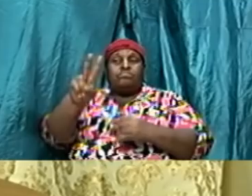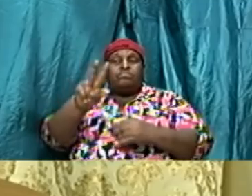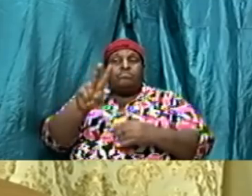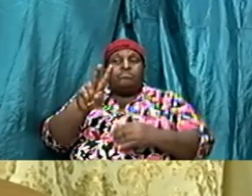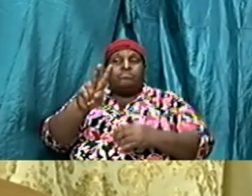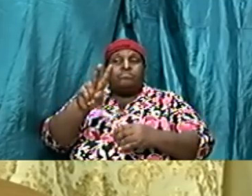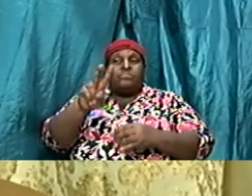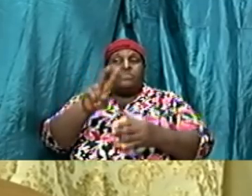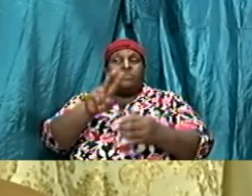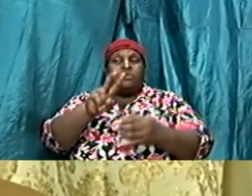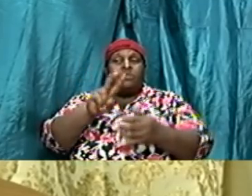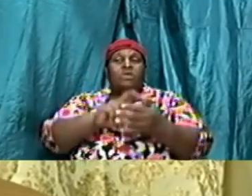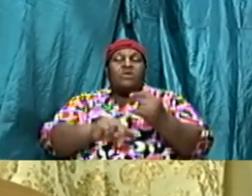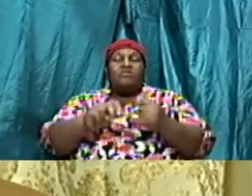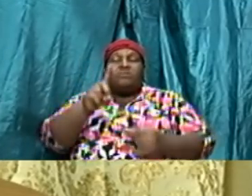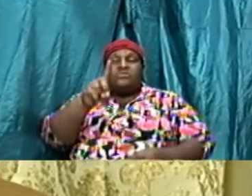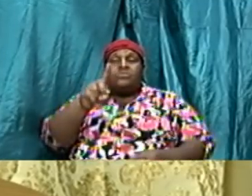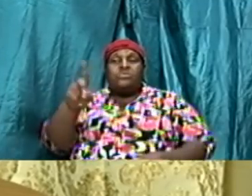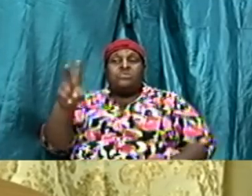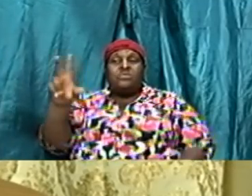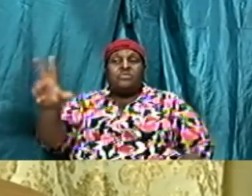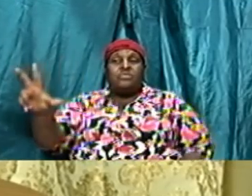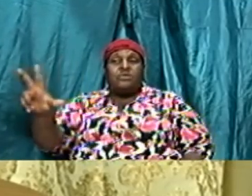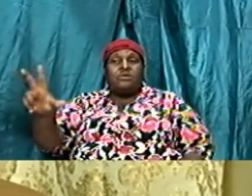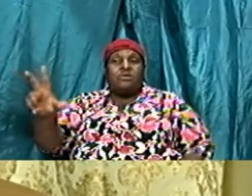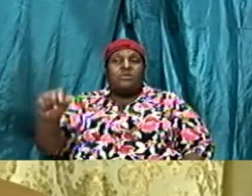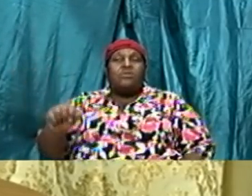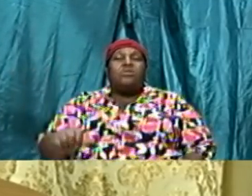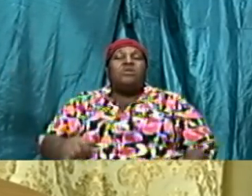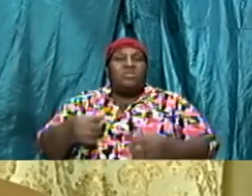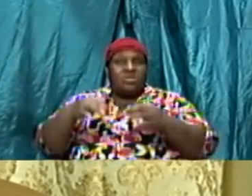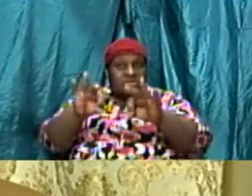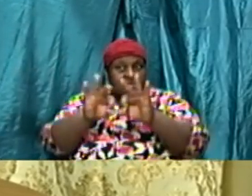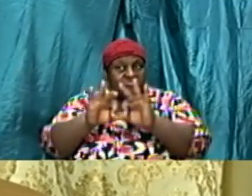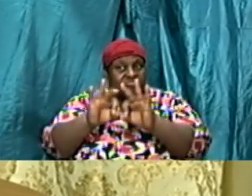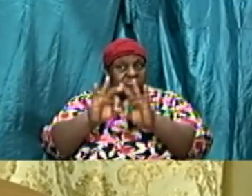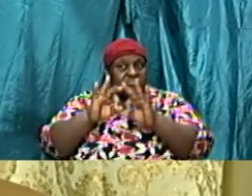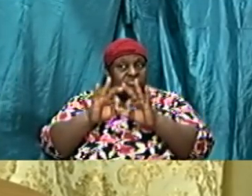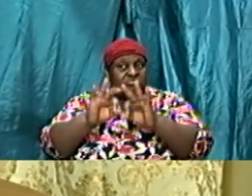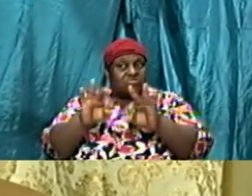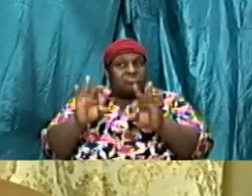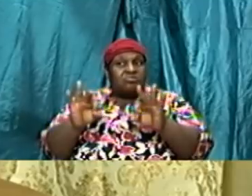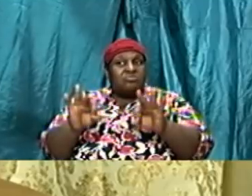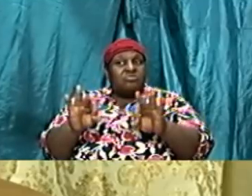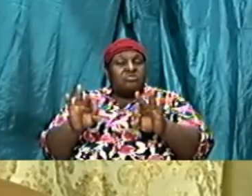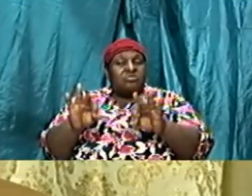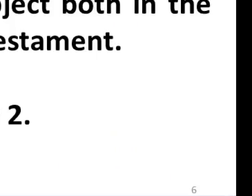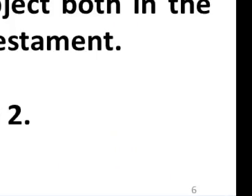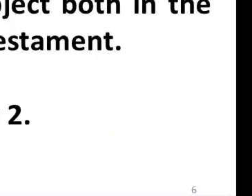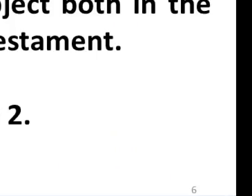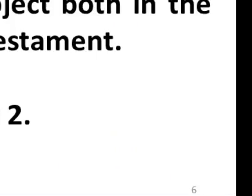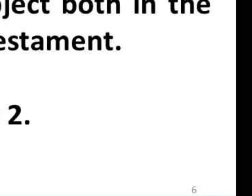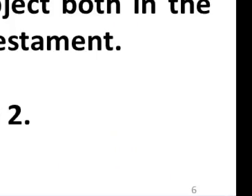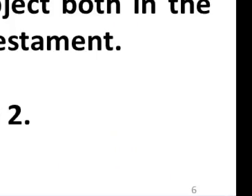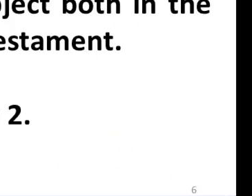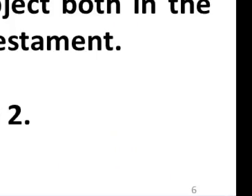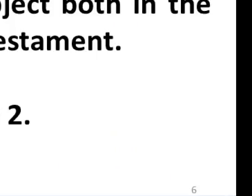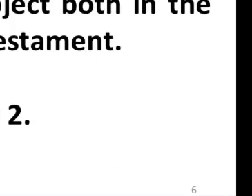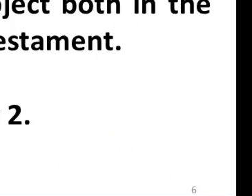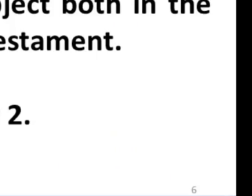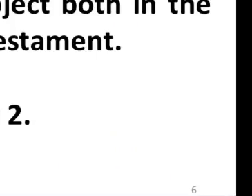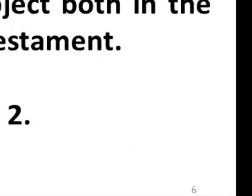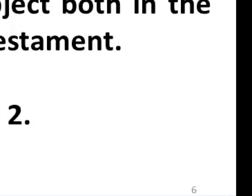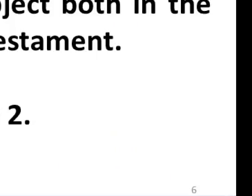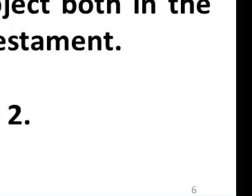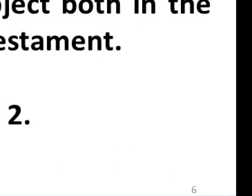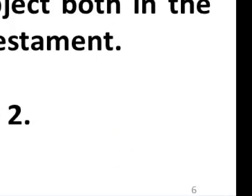Now, this is an interesting chapter because it is a continuation of what God was doing in Genesis chapter